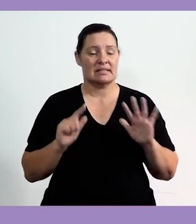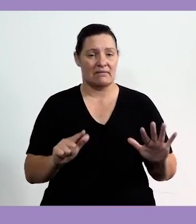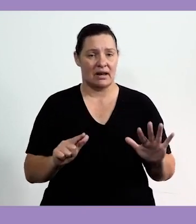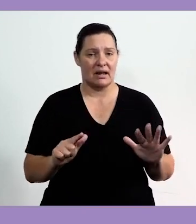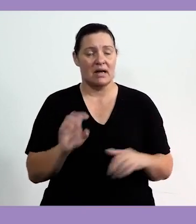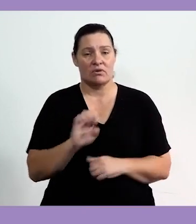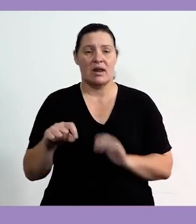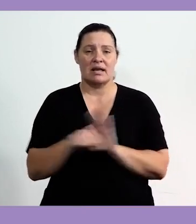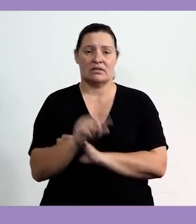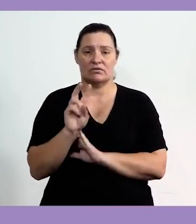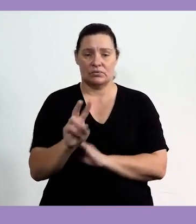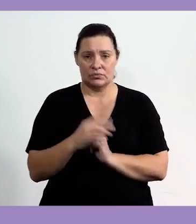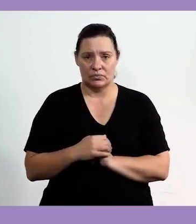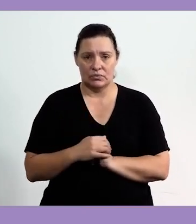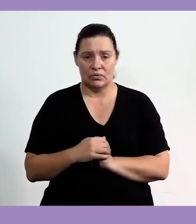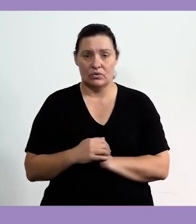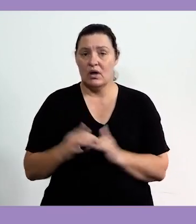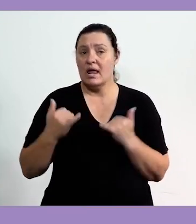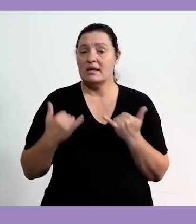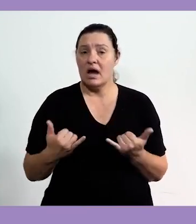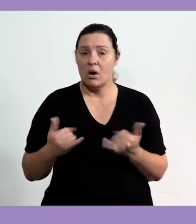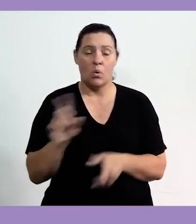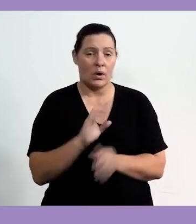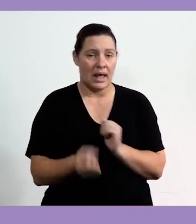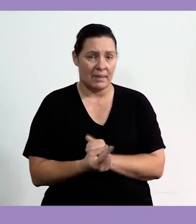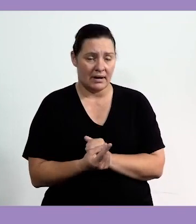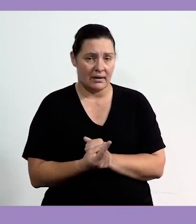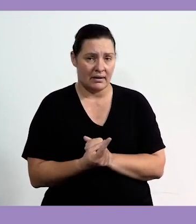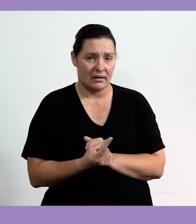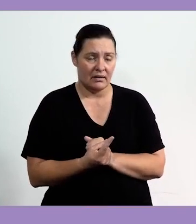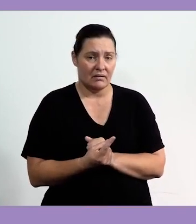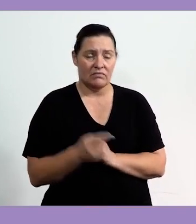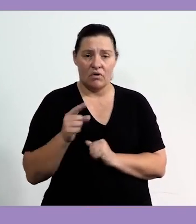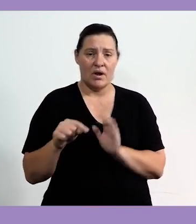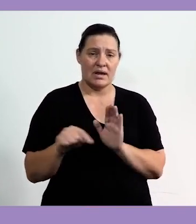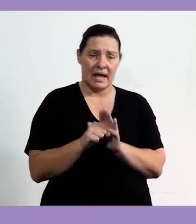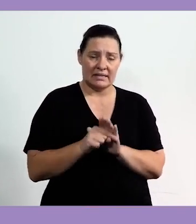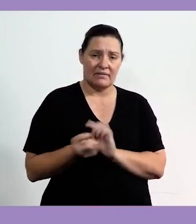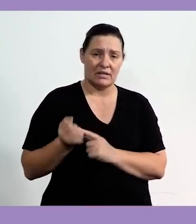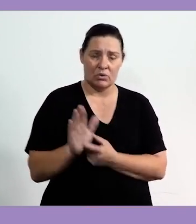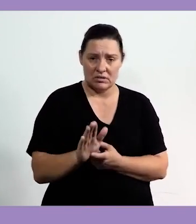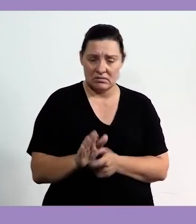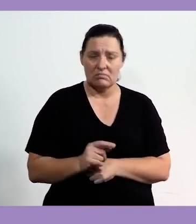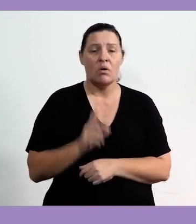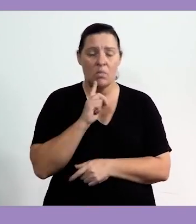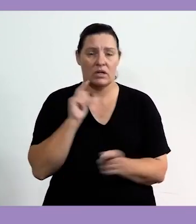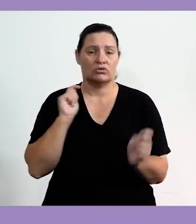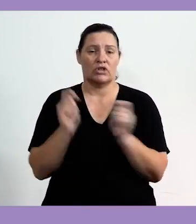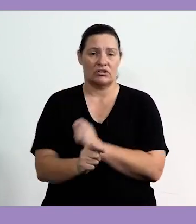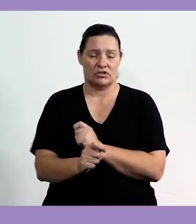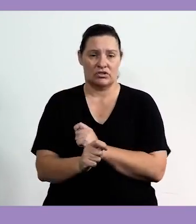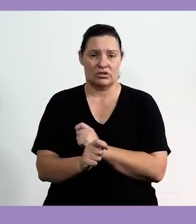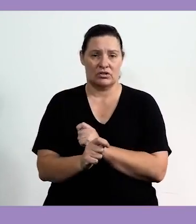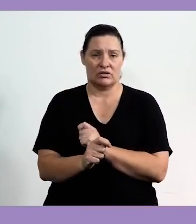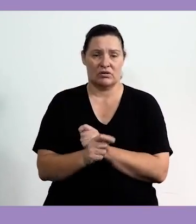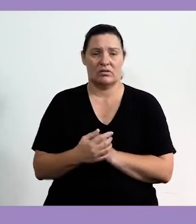Then we are going to have 7 to the exponent negative 2. So now what is going to happen to that negative exponent? We